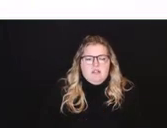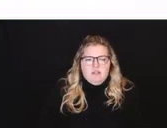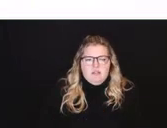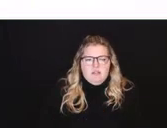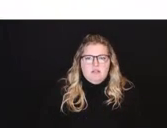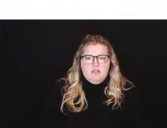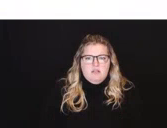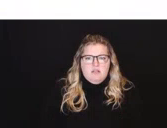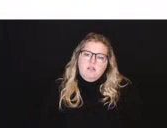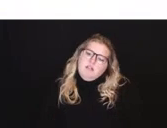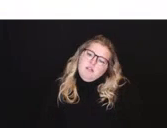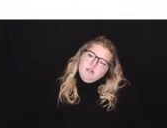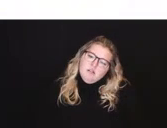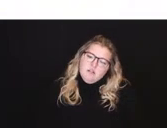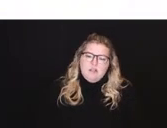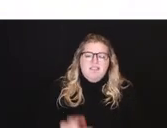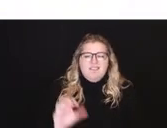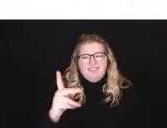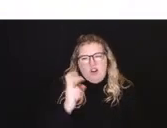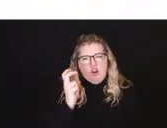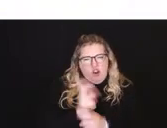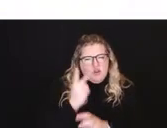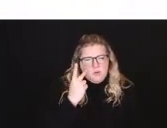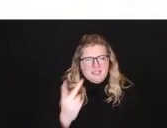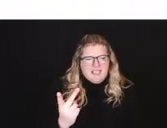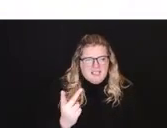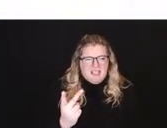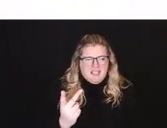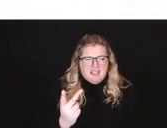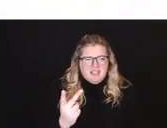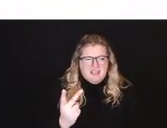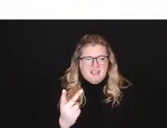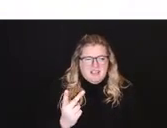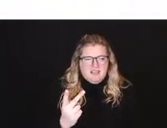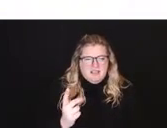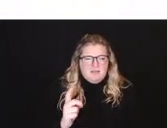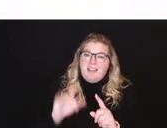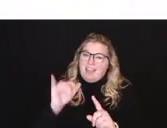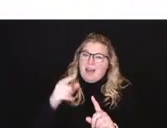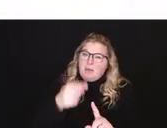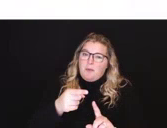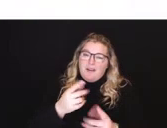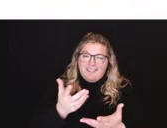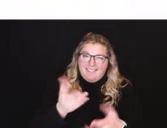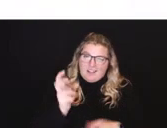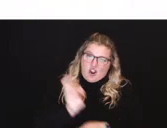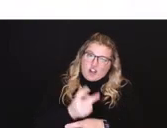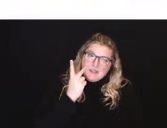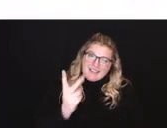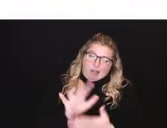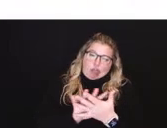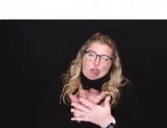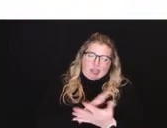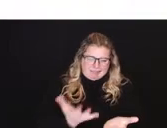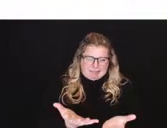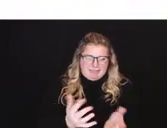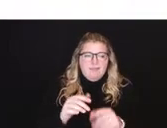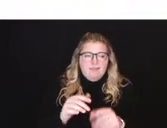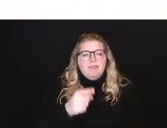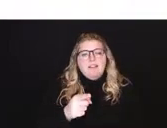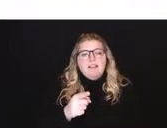it's kind of hard to see, but that's the point, right? It's kind of hard to see. An example is the